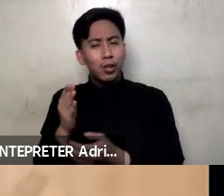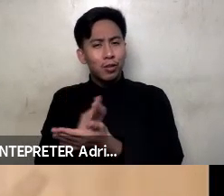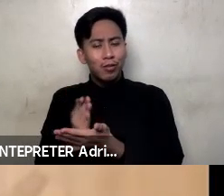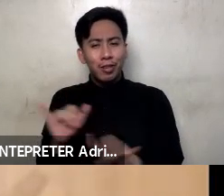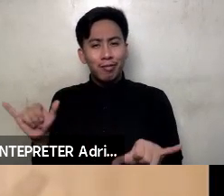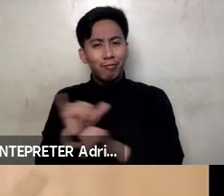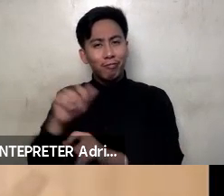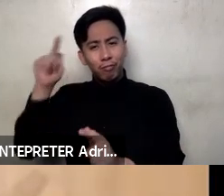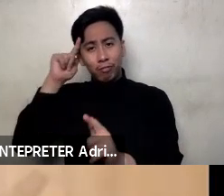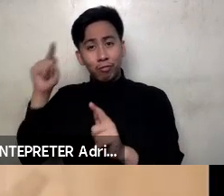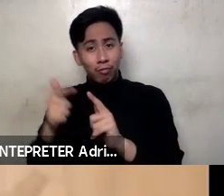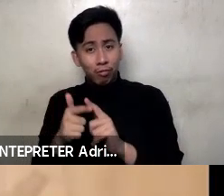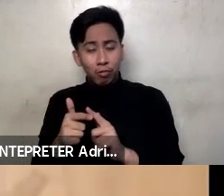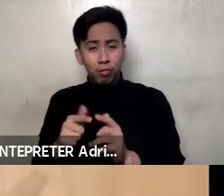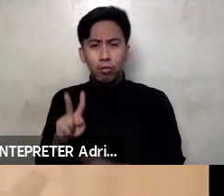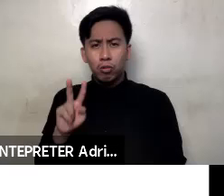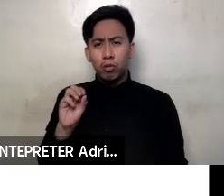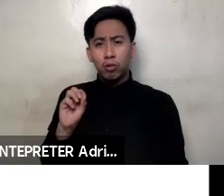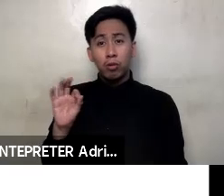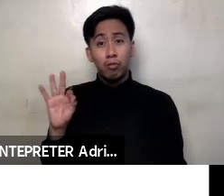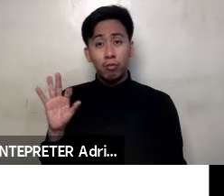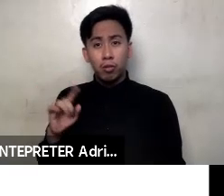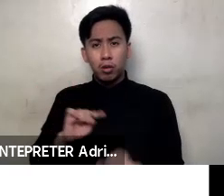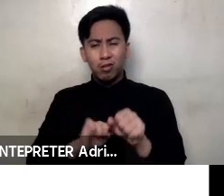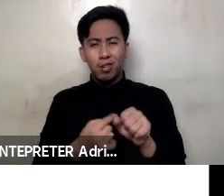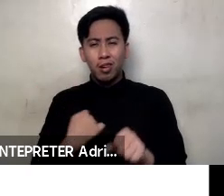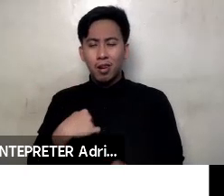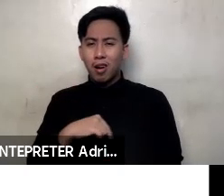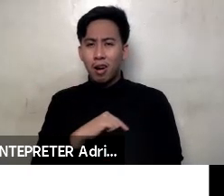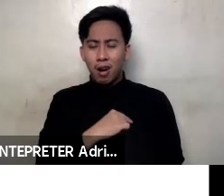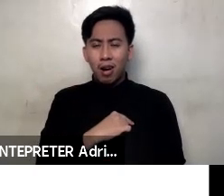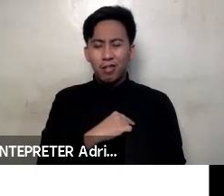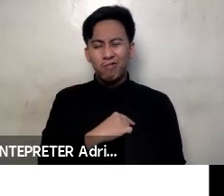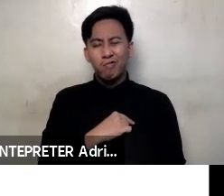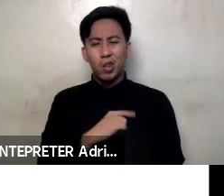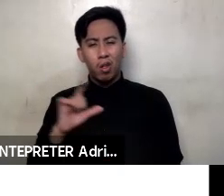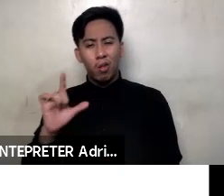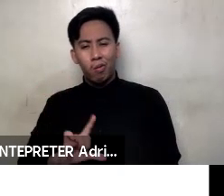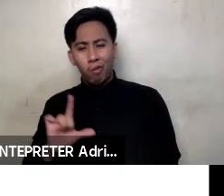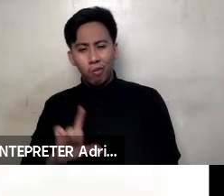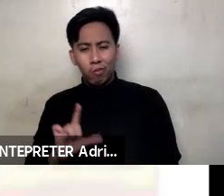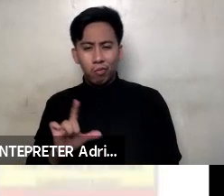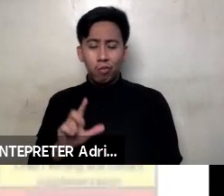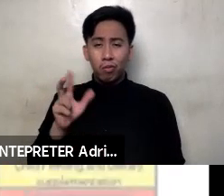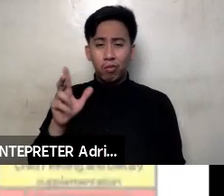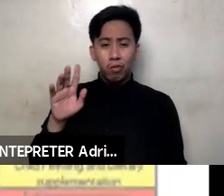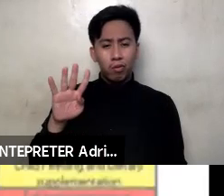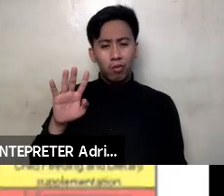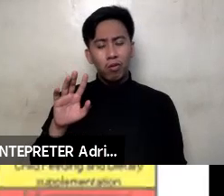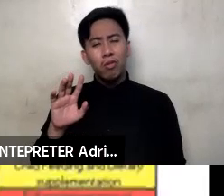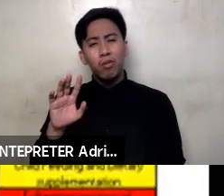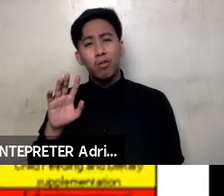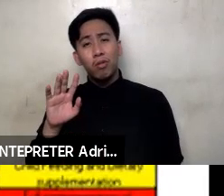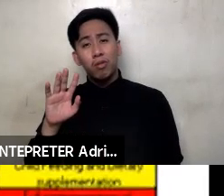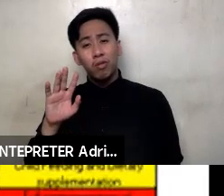of 2019, Tacurong City started from scratch with 34 reds, 6 yellows, and